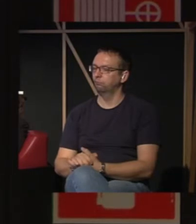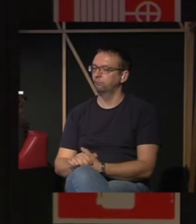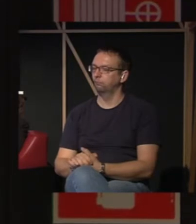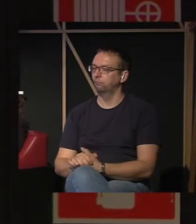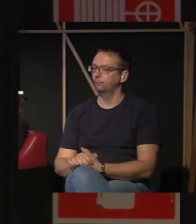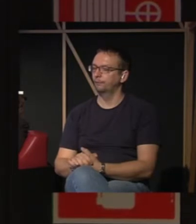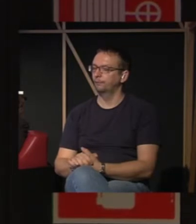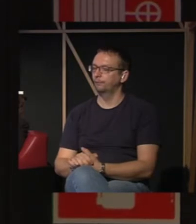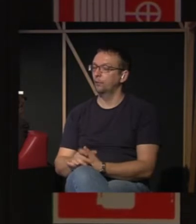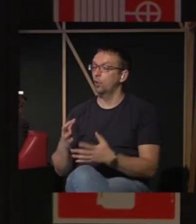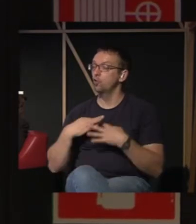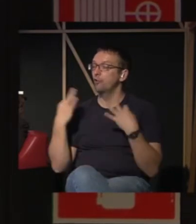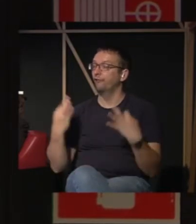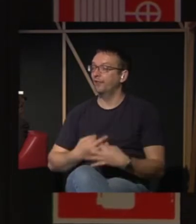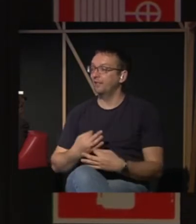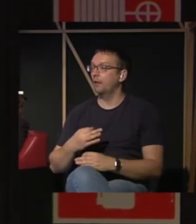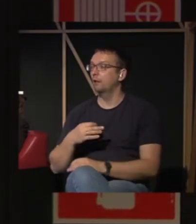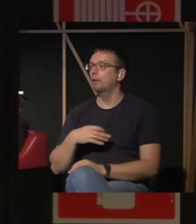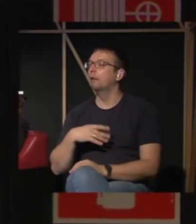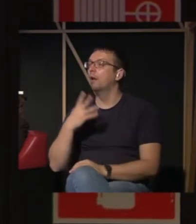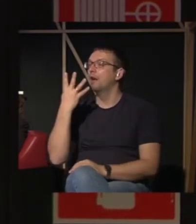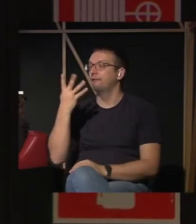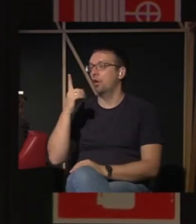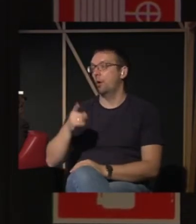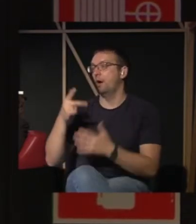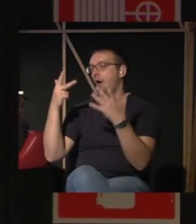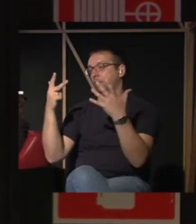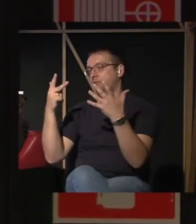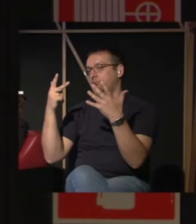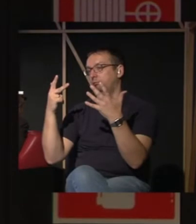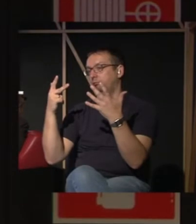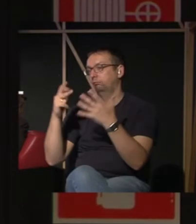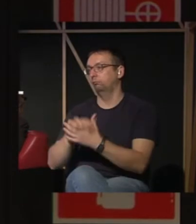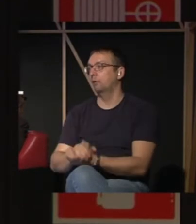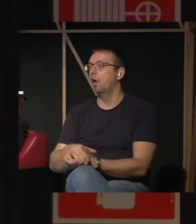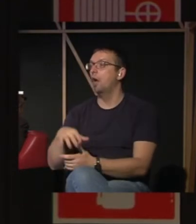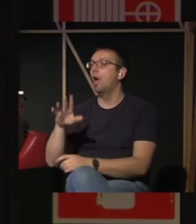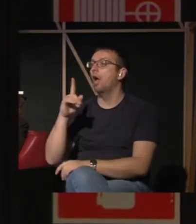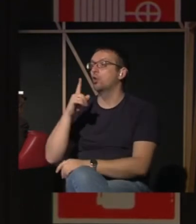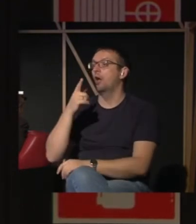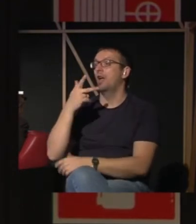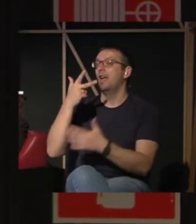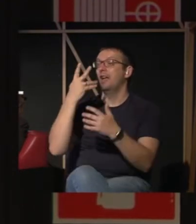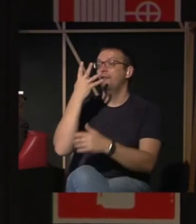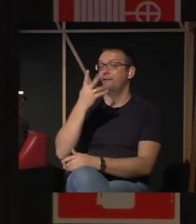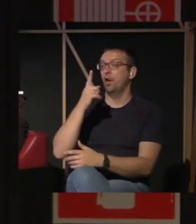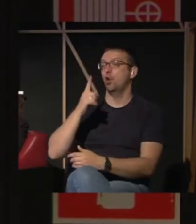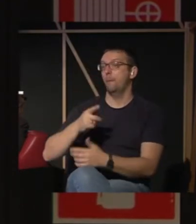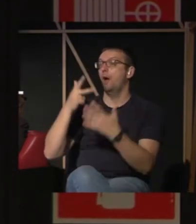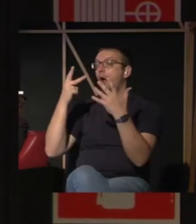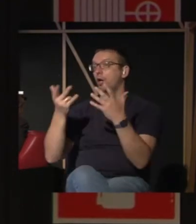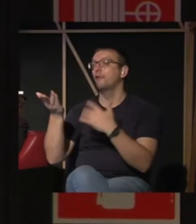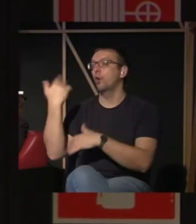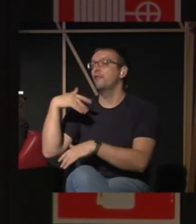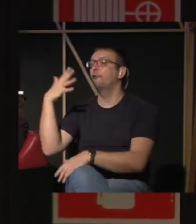4.8 out of 5. Now, I've been speaking a lot about the stadiums, but there's other aspects of the tournament